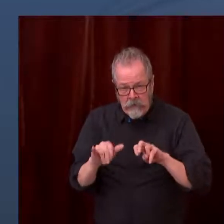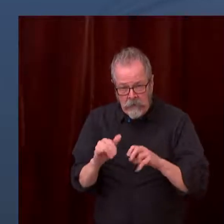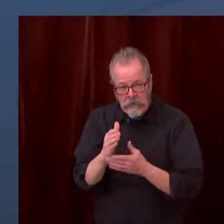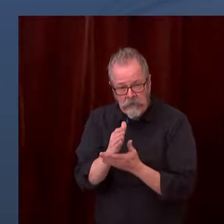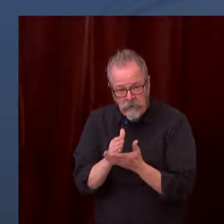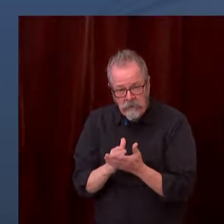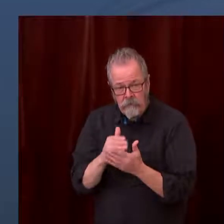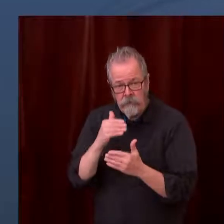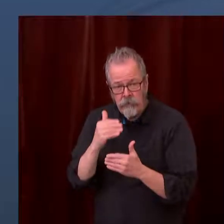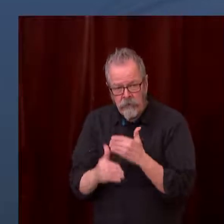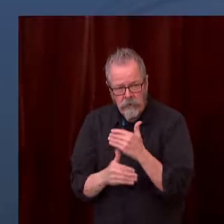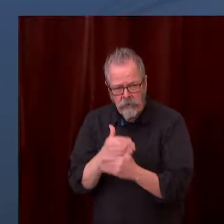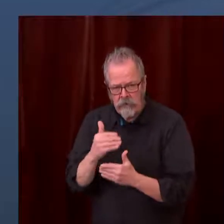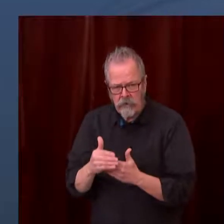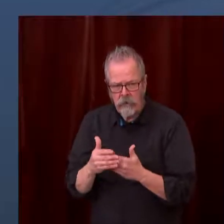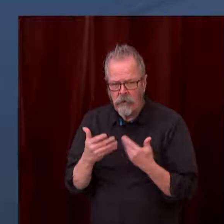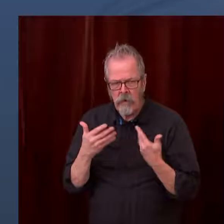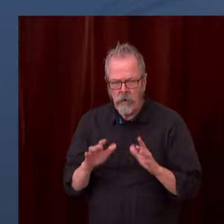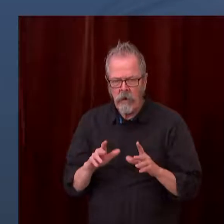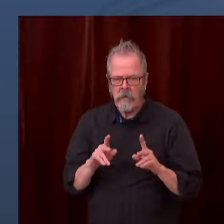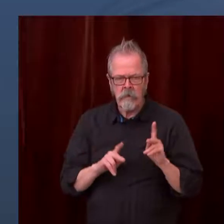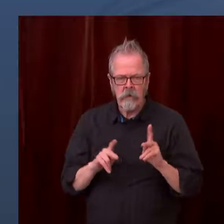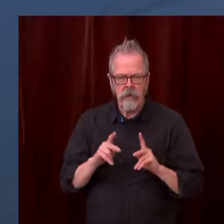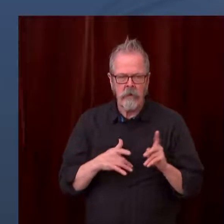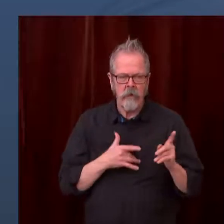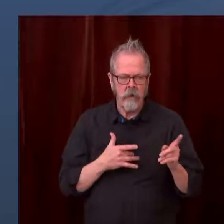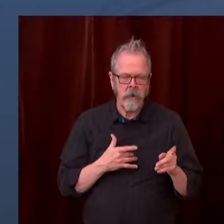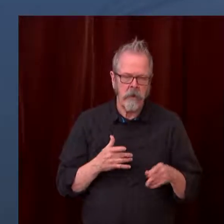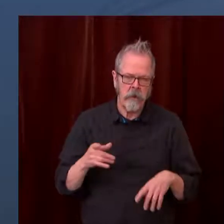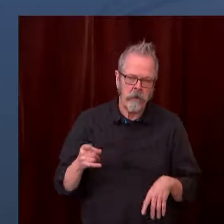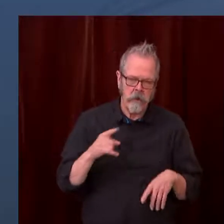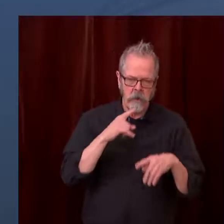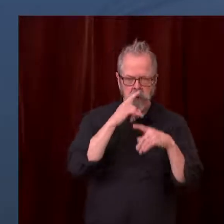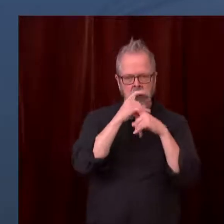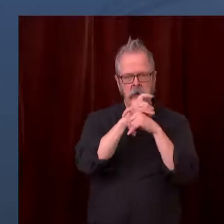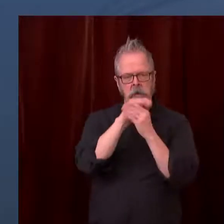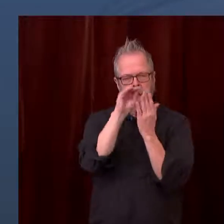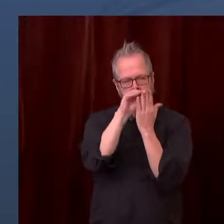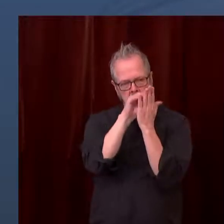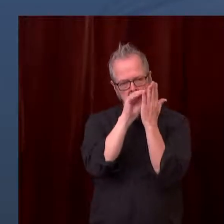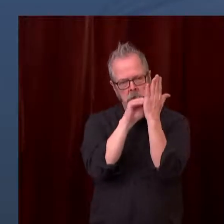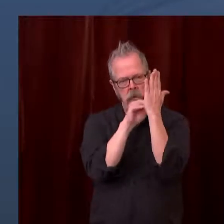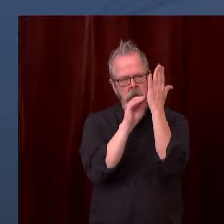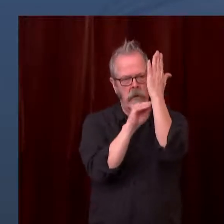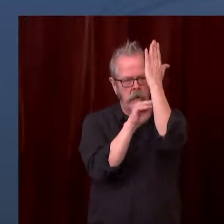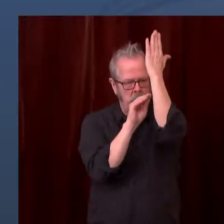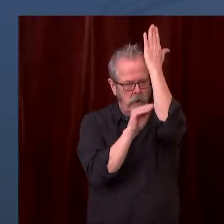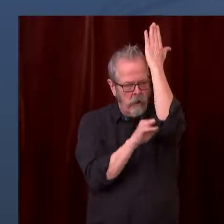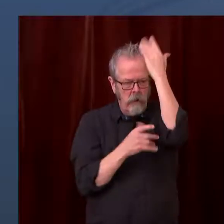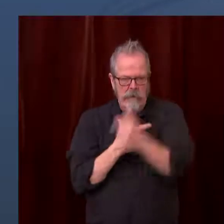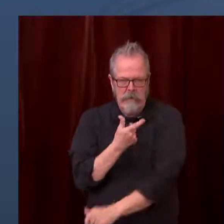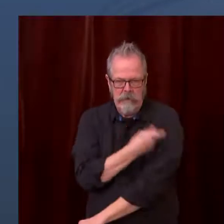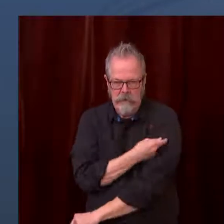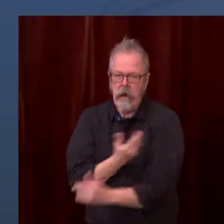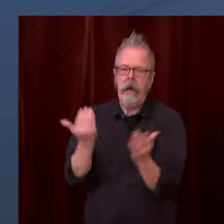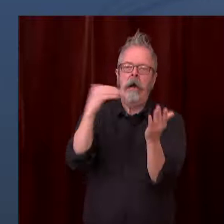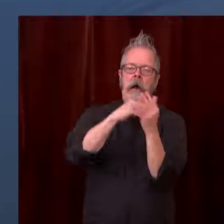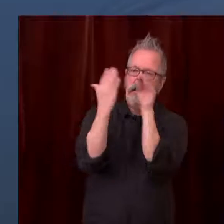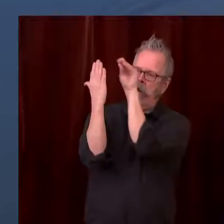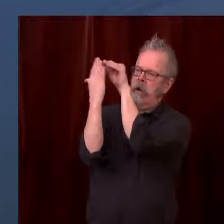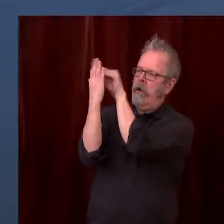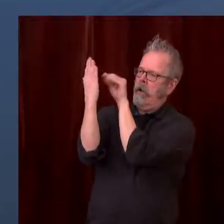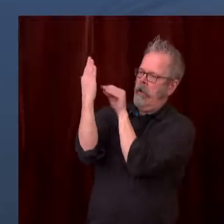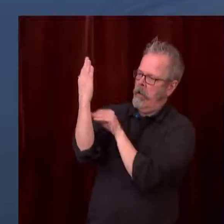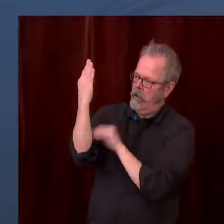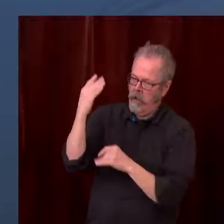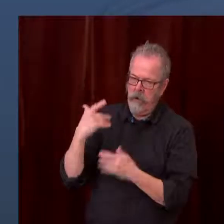that even includes taking a page from those seniors who have actually gotten on Facebook in a number of different ways